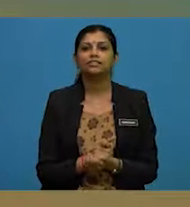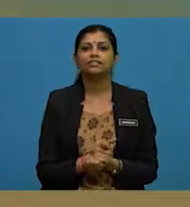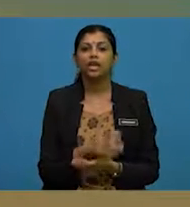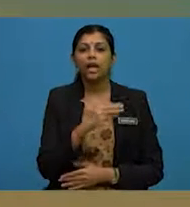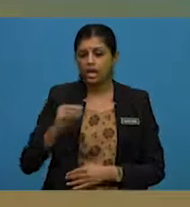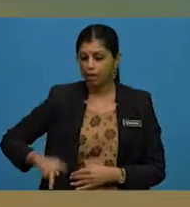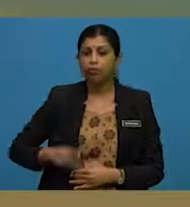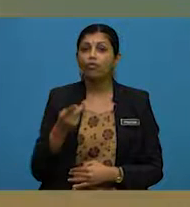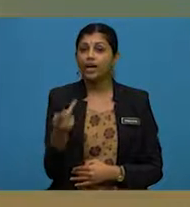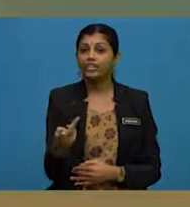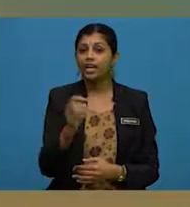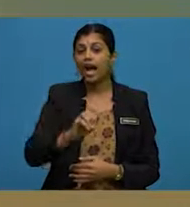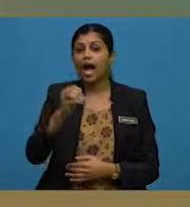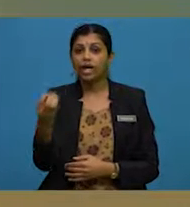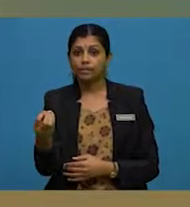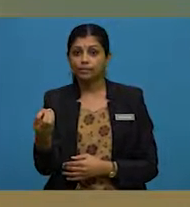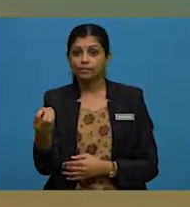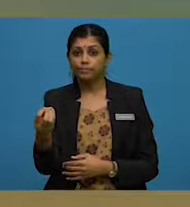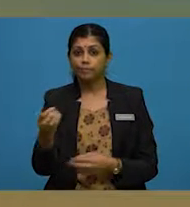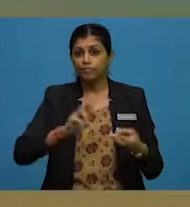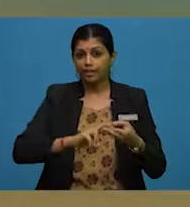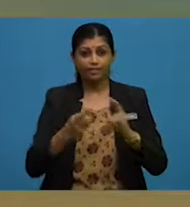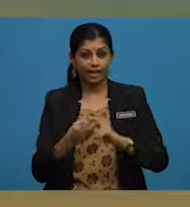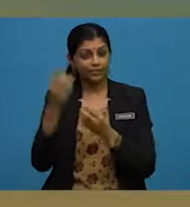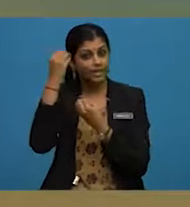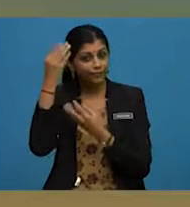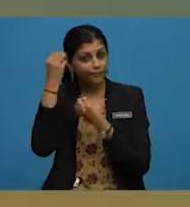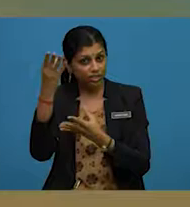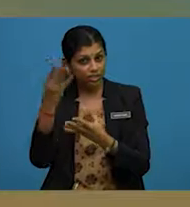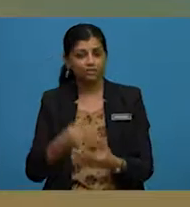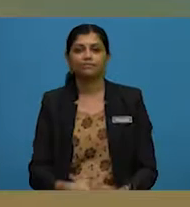providing other relevant information.